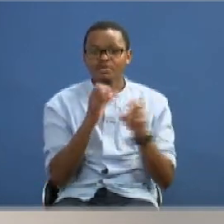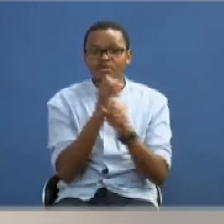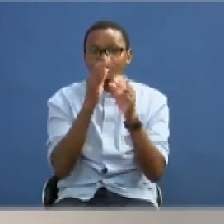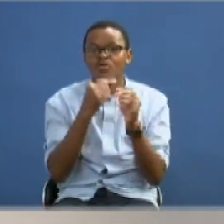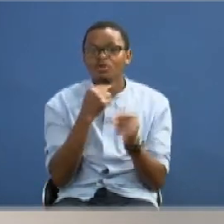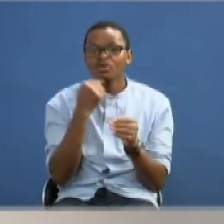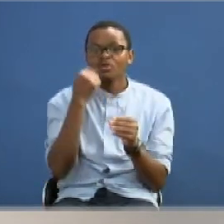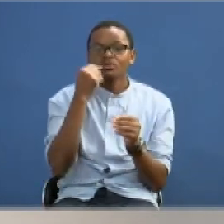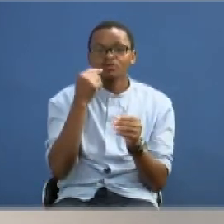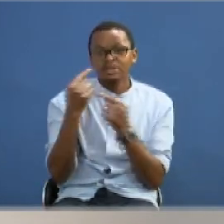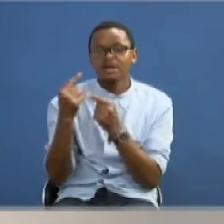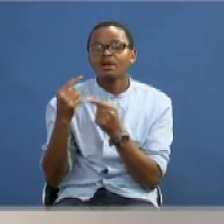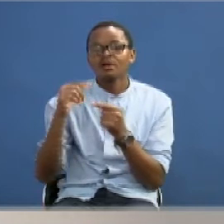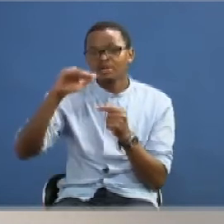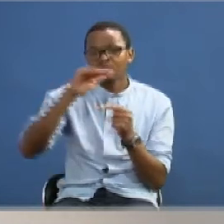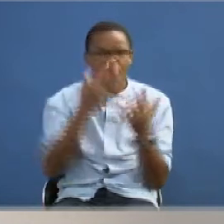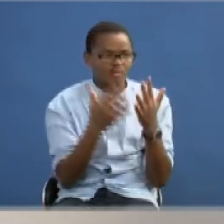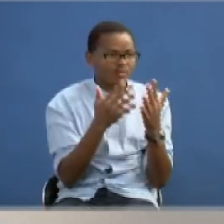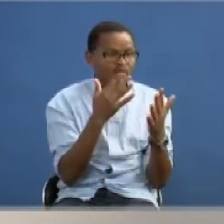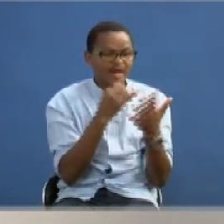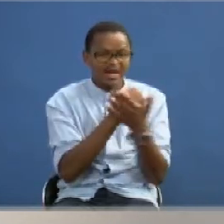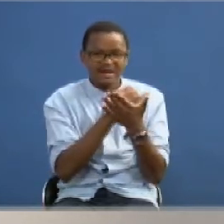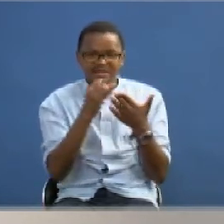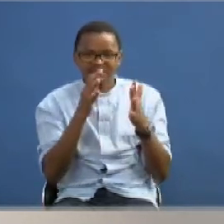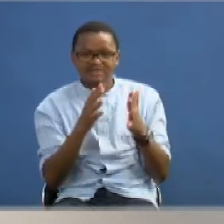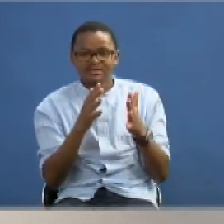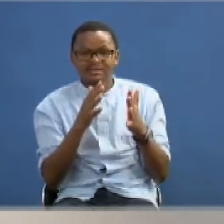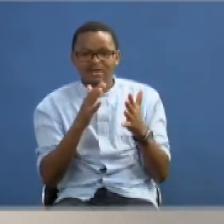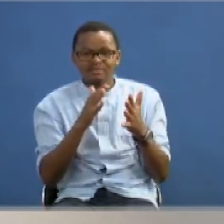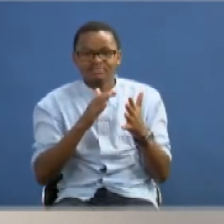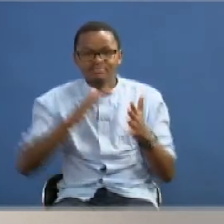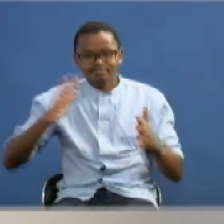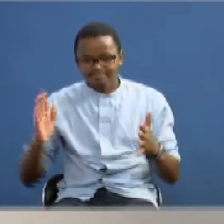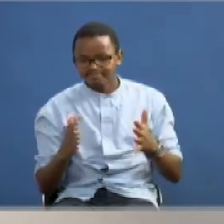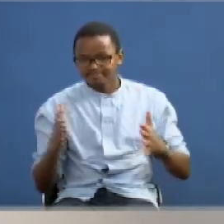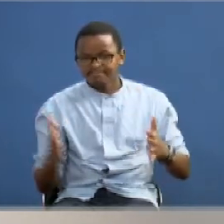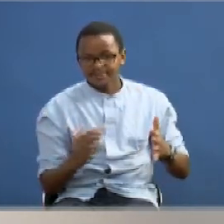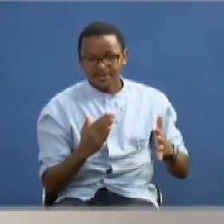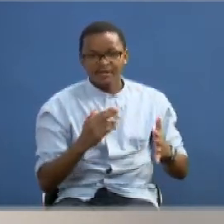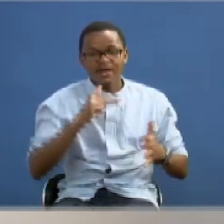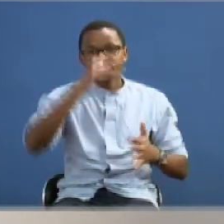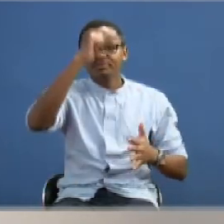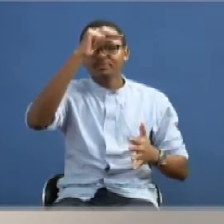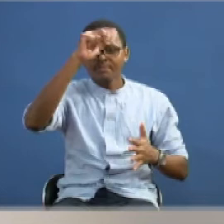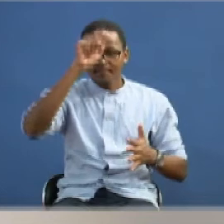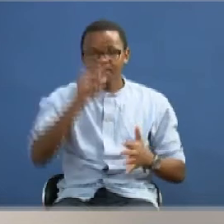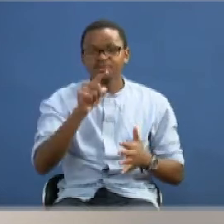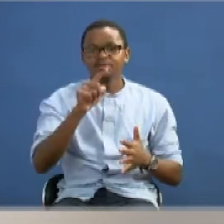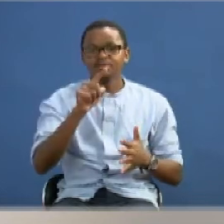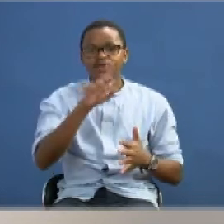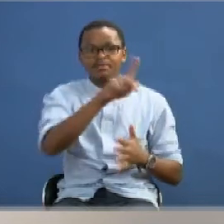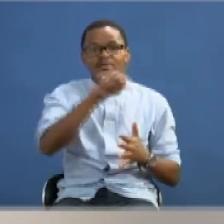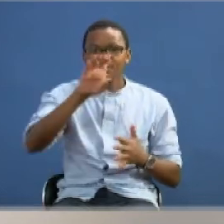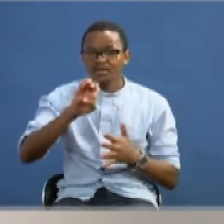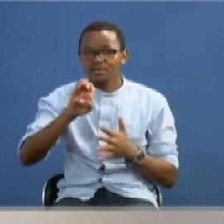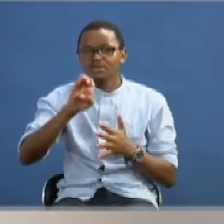worker who is in the clinical space, yeah, whether a cleaner, mm-hmm, whether a sweeper, mm-hmm, or the highest consultant, needs